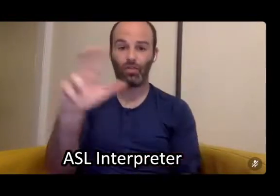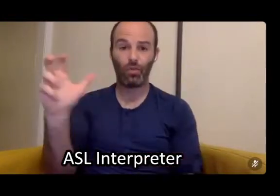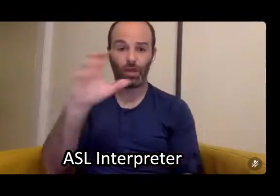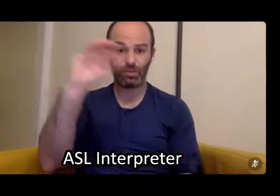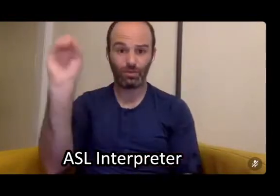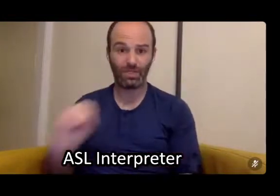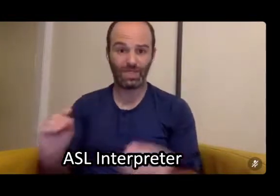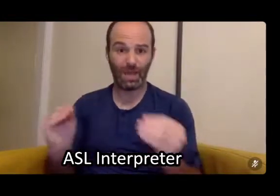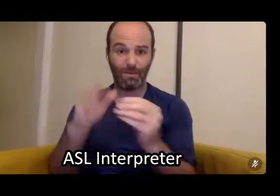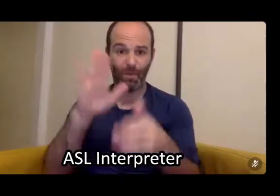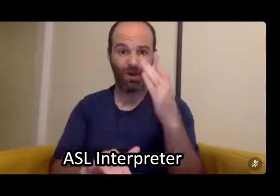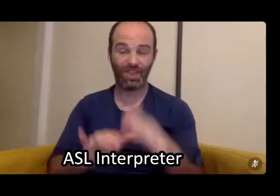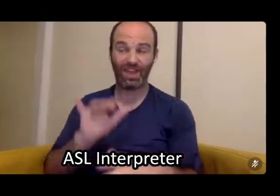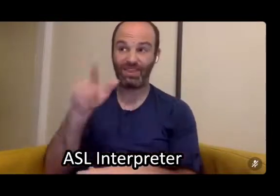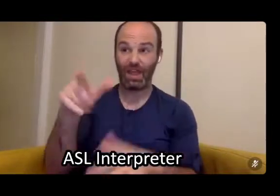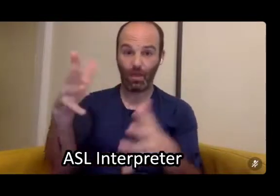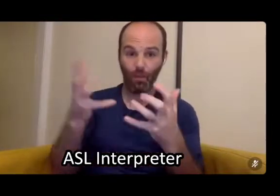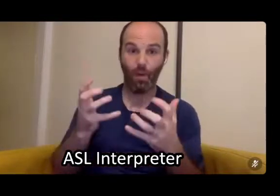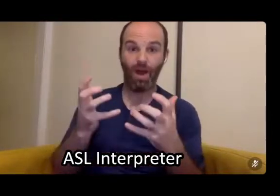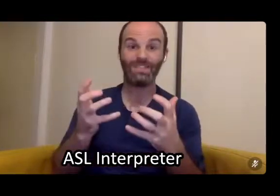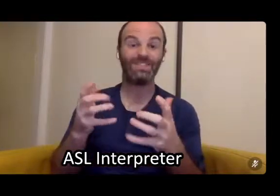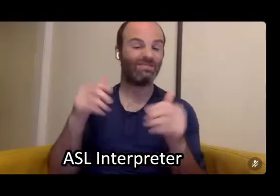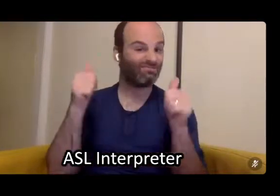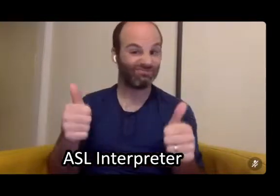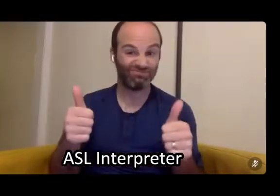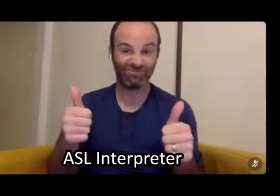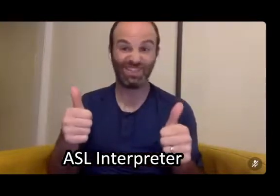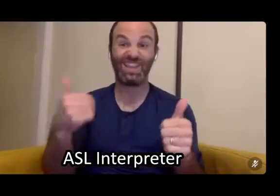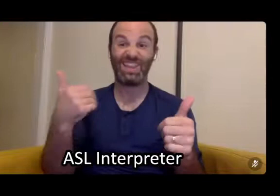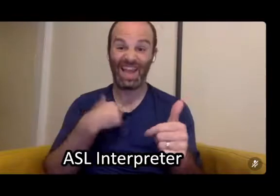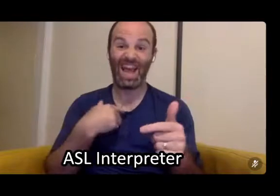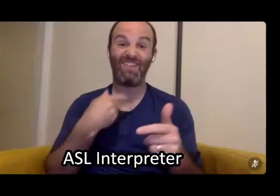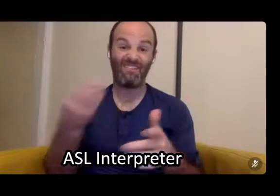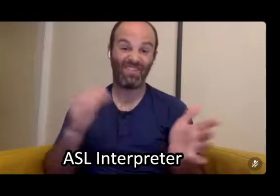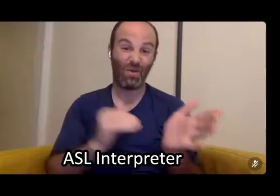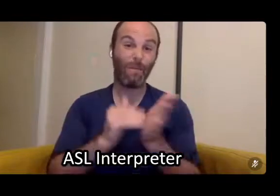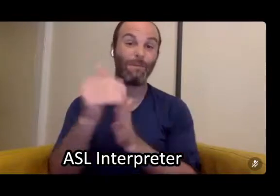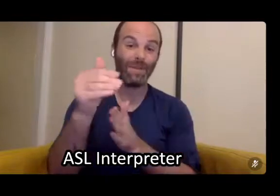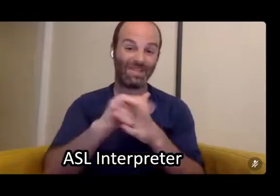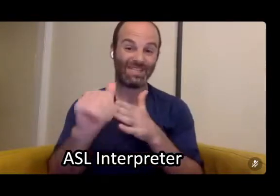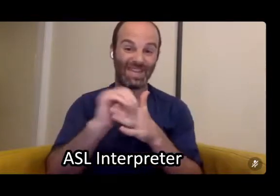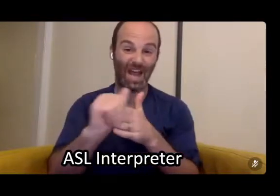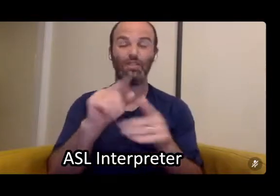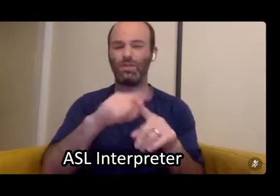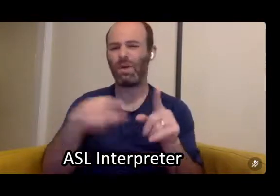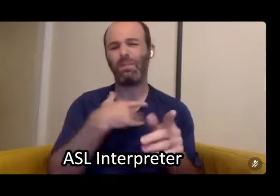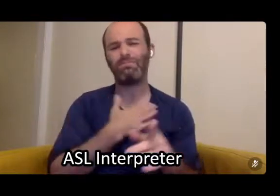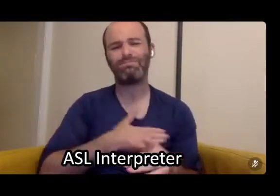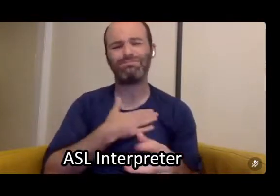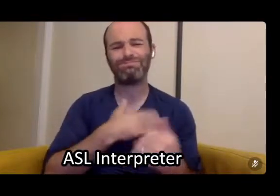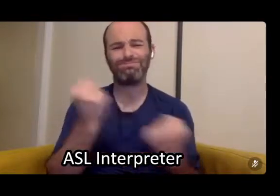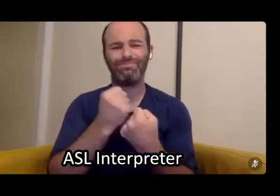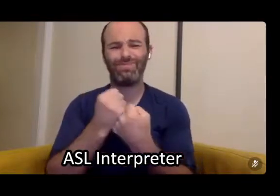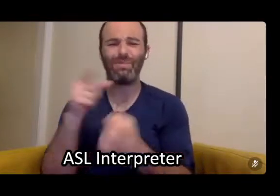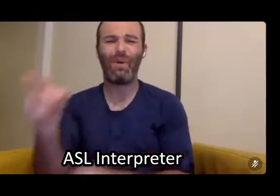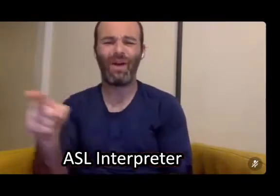crazy. They've got a few million in the bank to get them going. Pixels Dice are great.